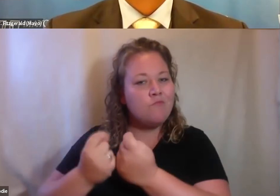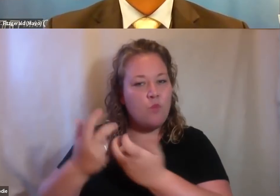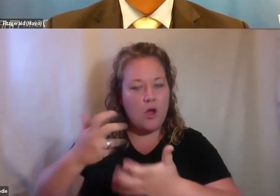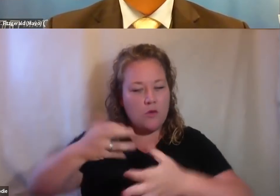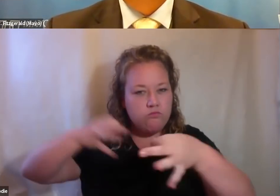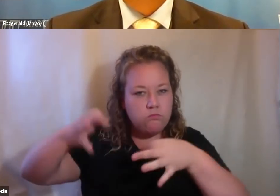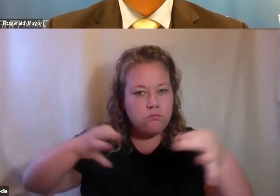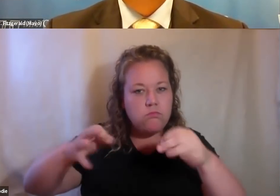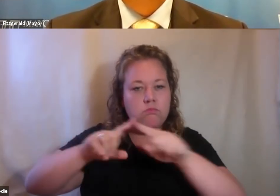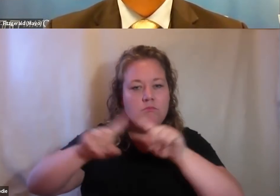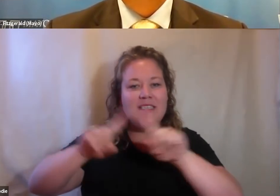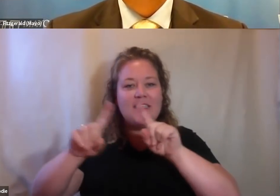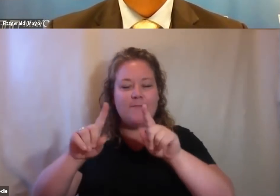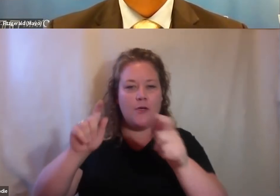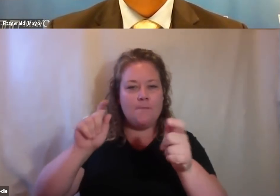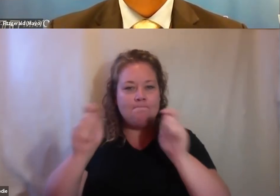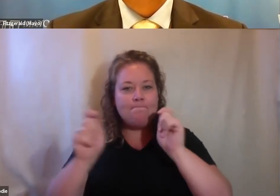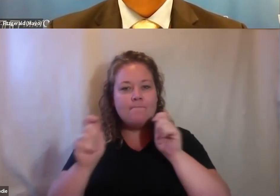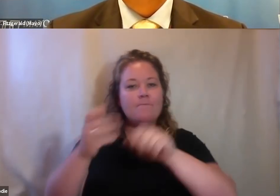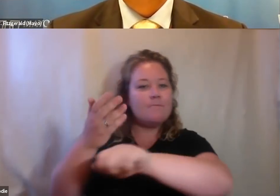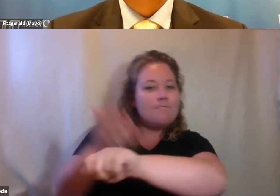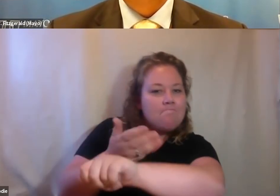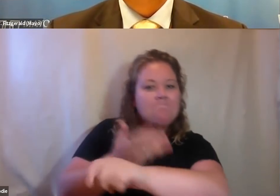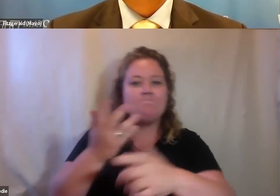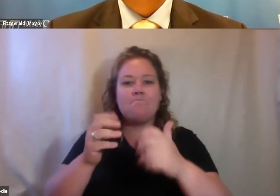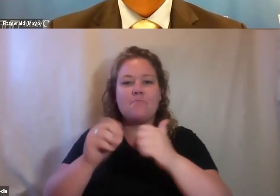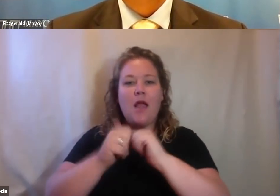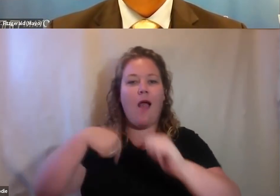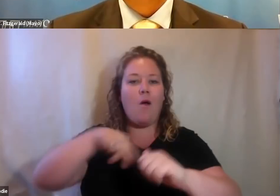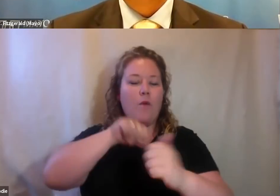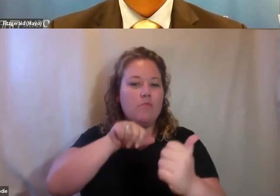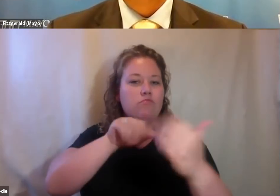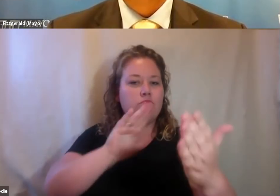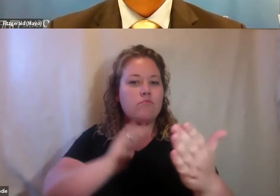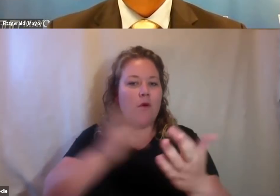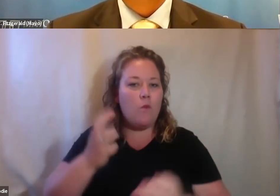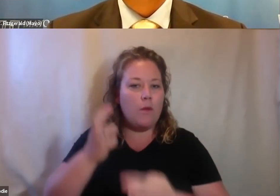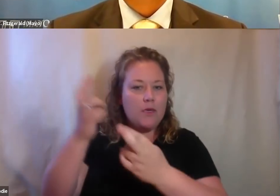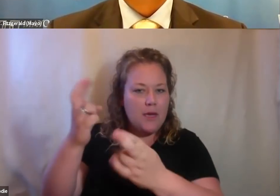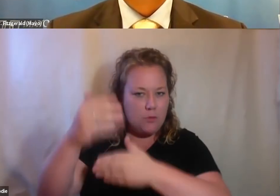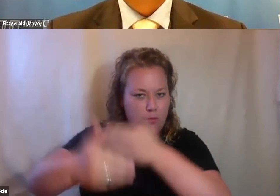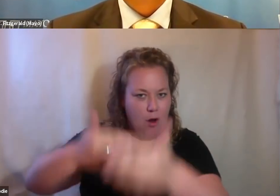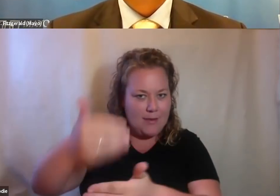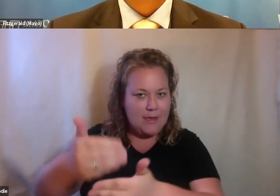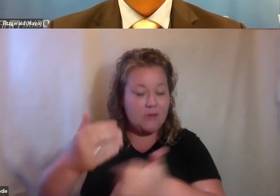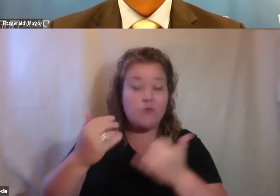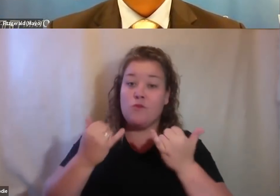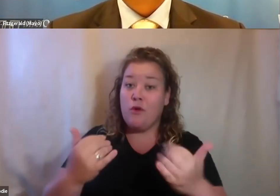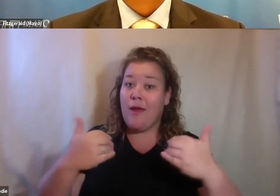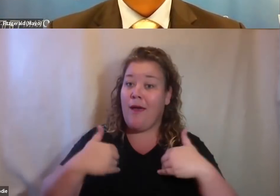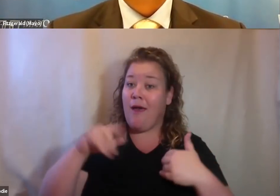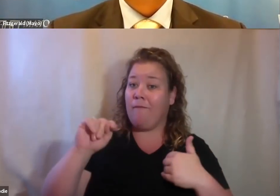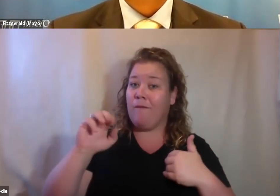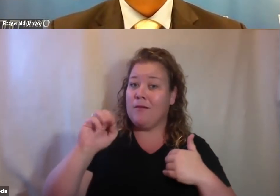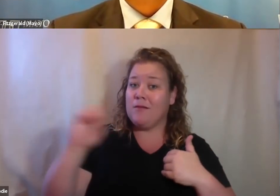for sharing data and recommendations around COVID-19 for our community. So I'm joined today by Dr. Todd